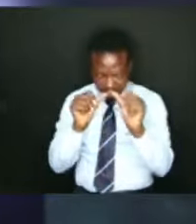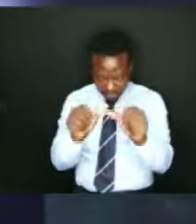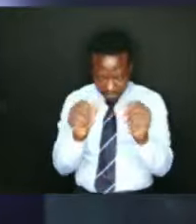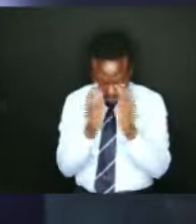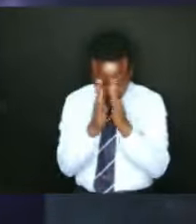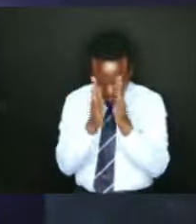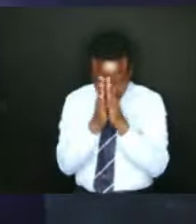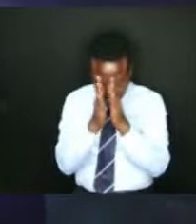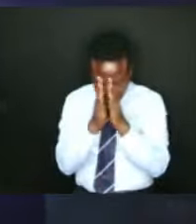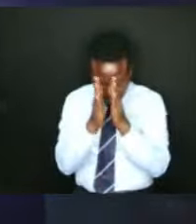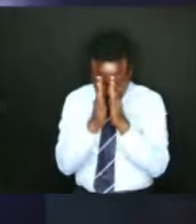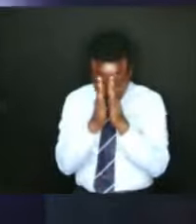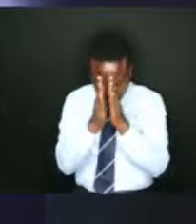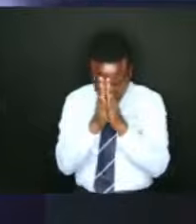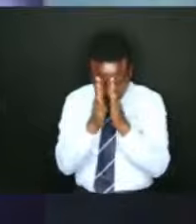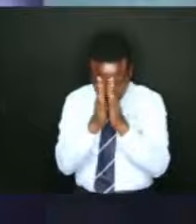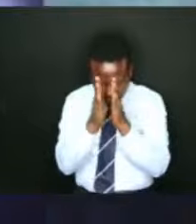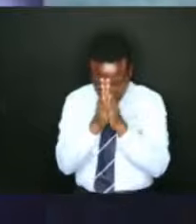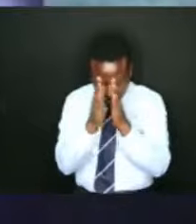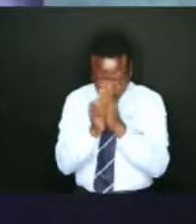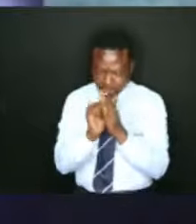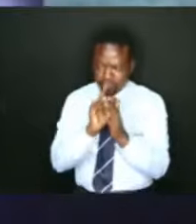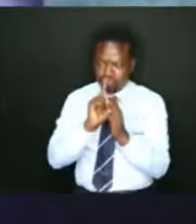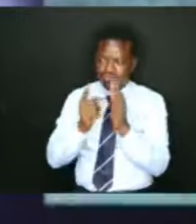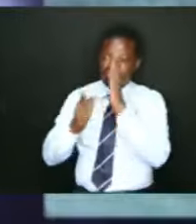come to you once again. We know that you have